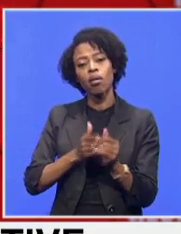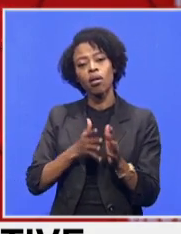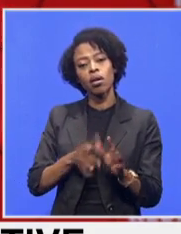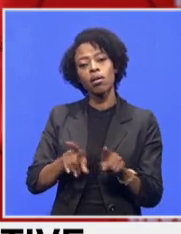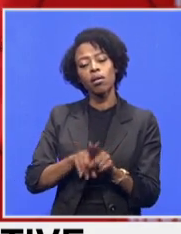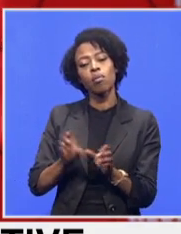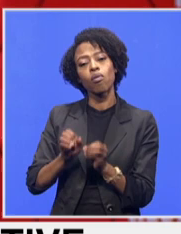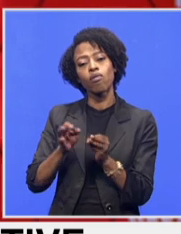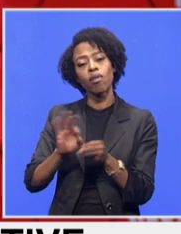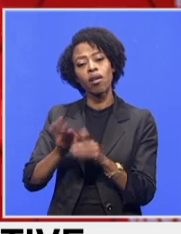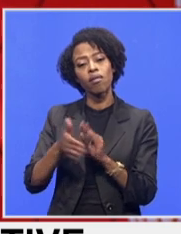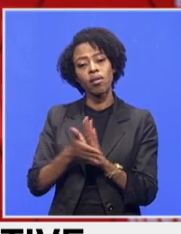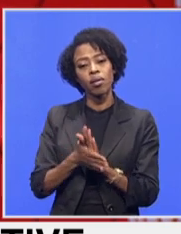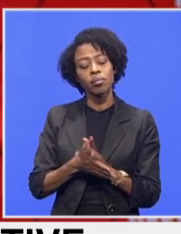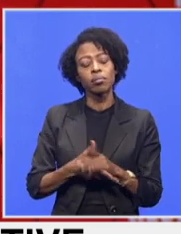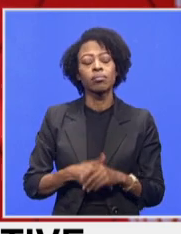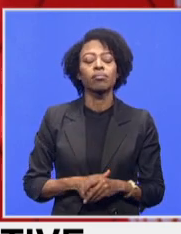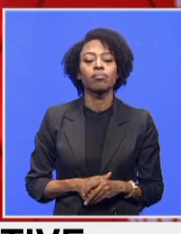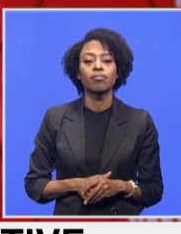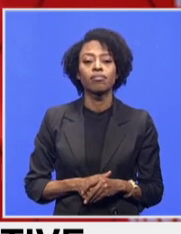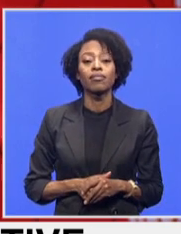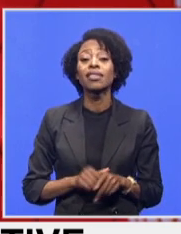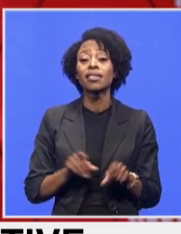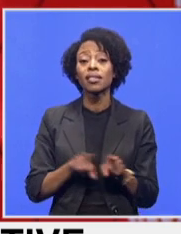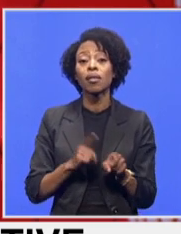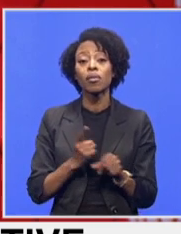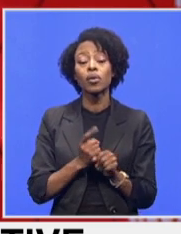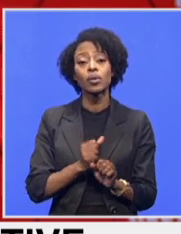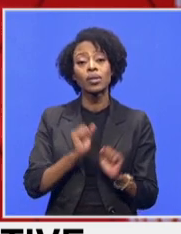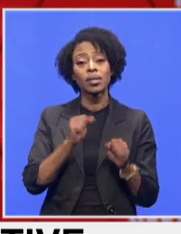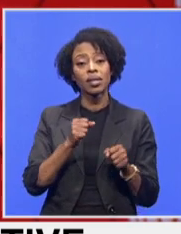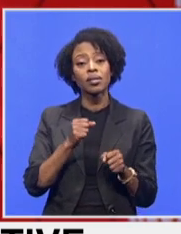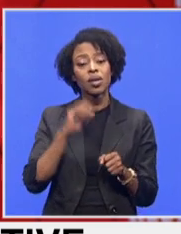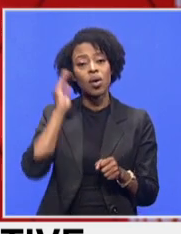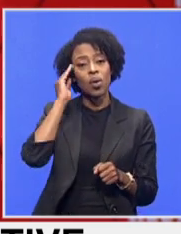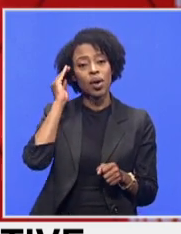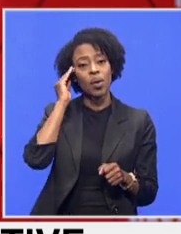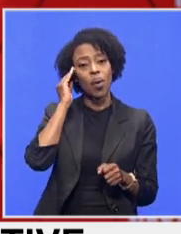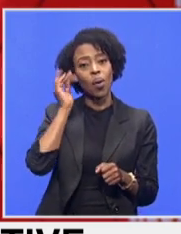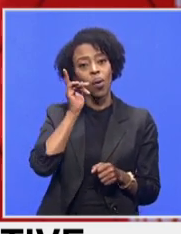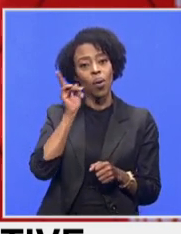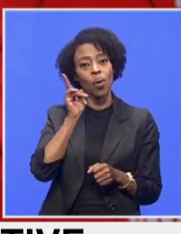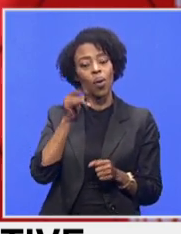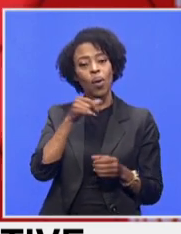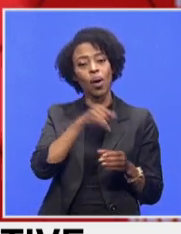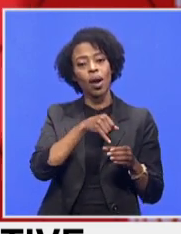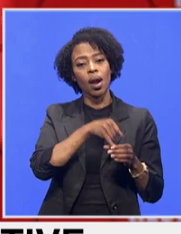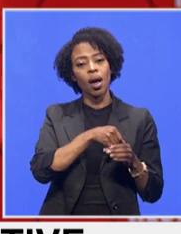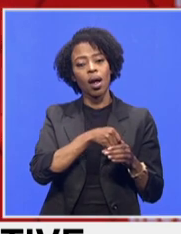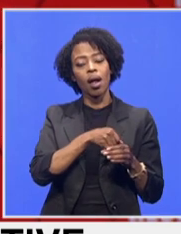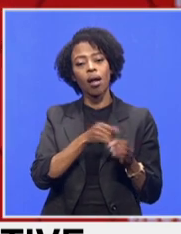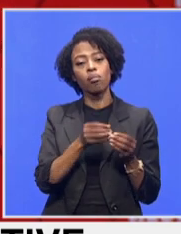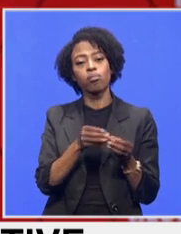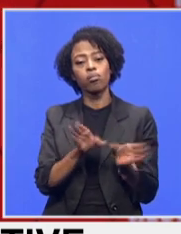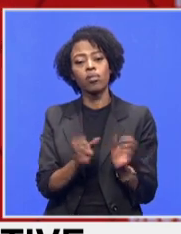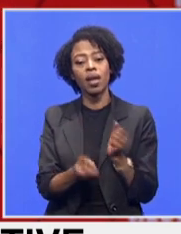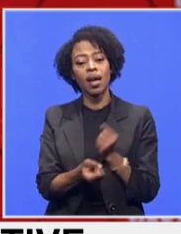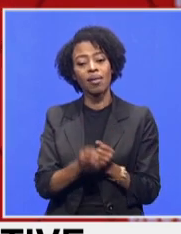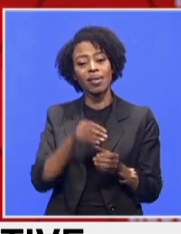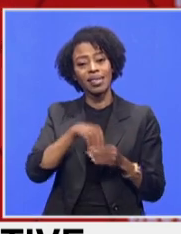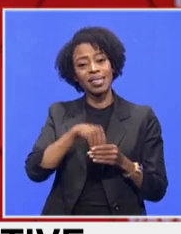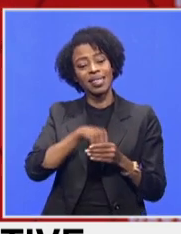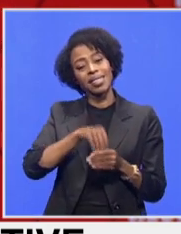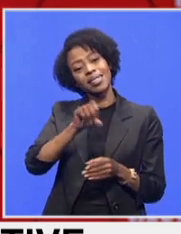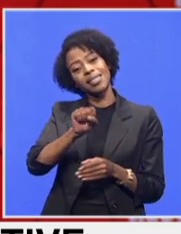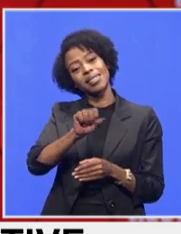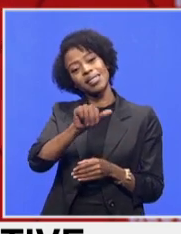and so forth. We recognize that the internal divisions within SAFTU